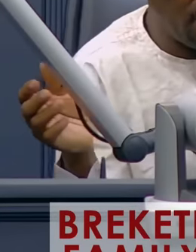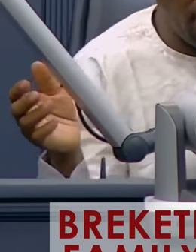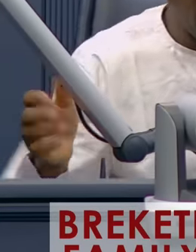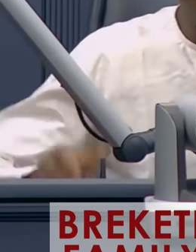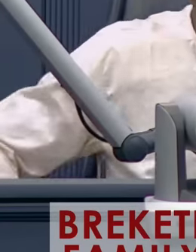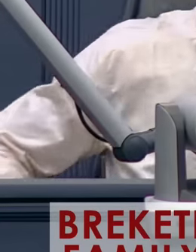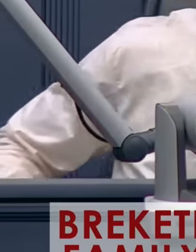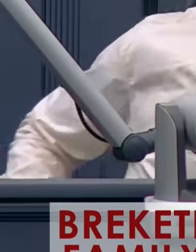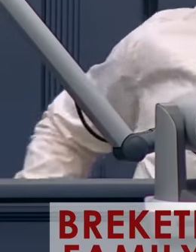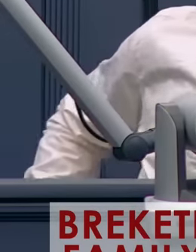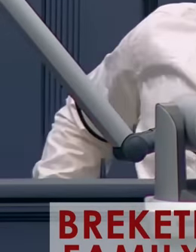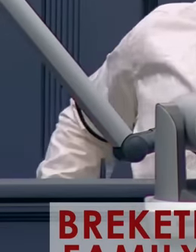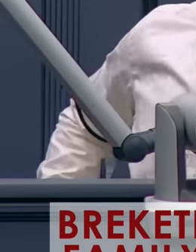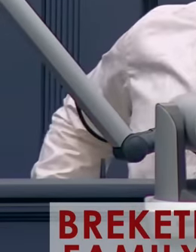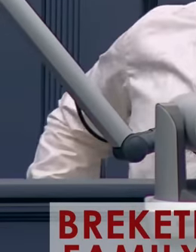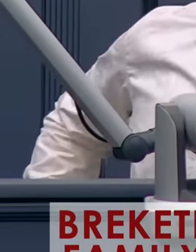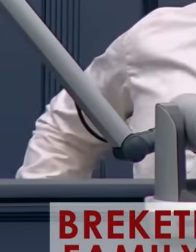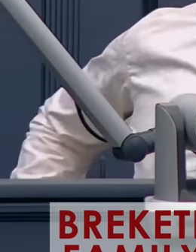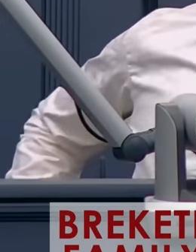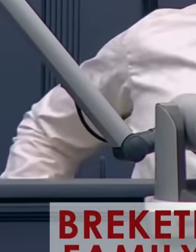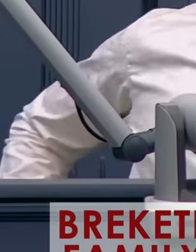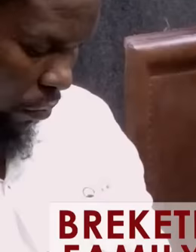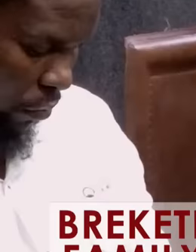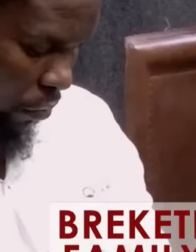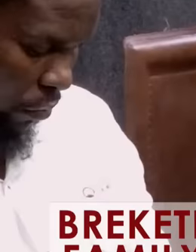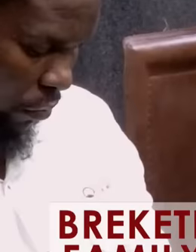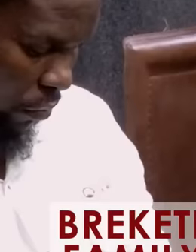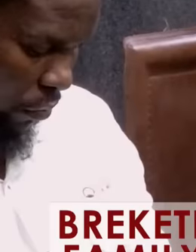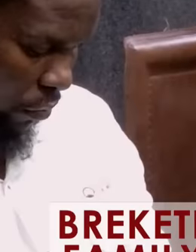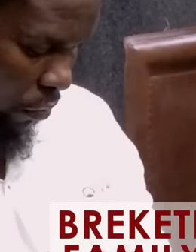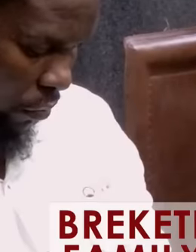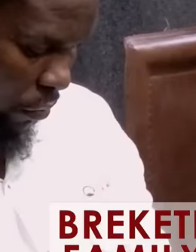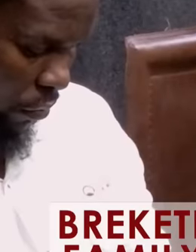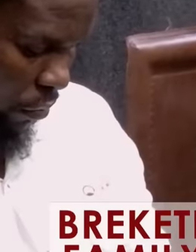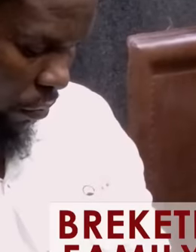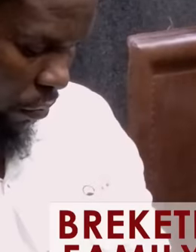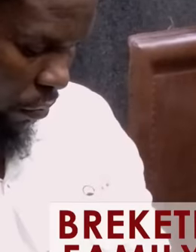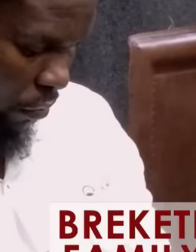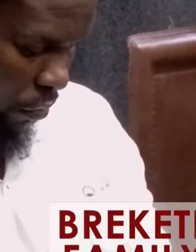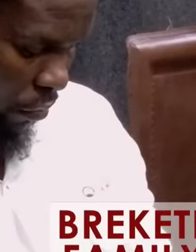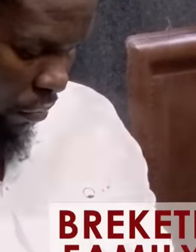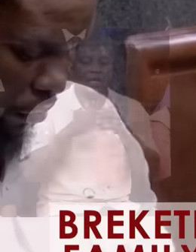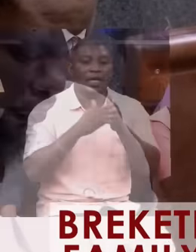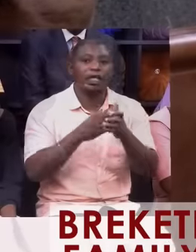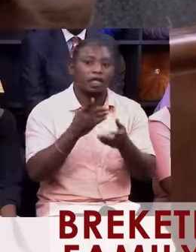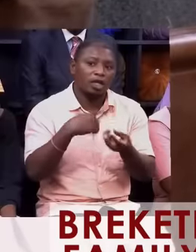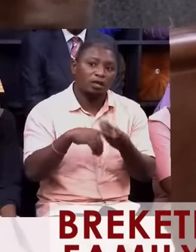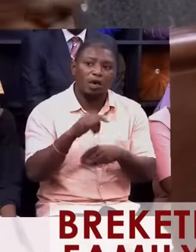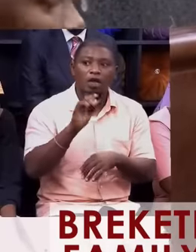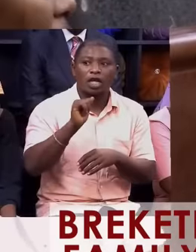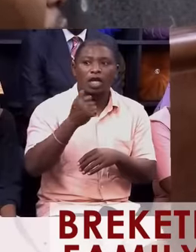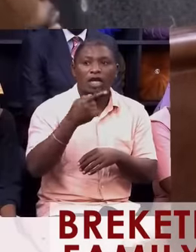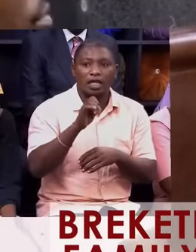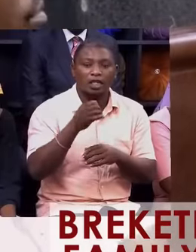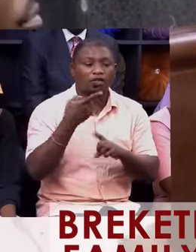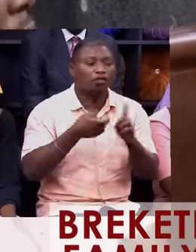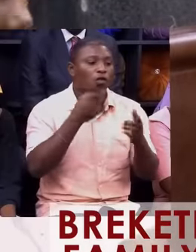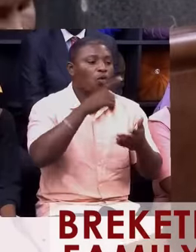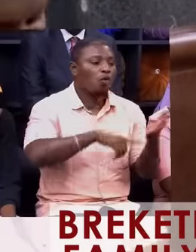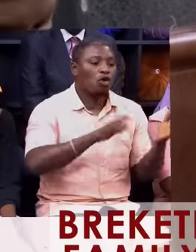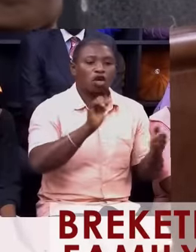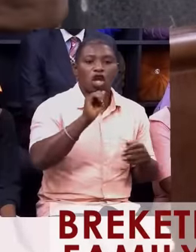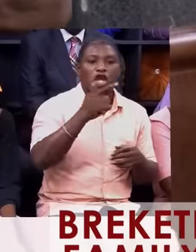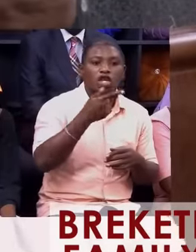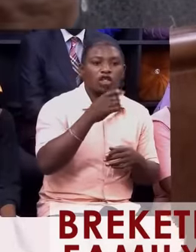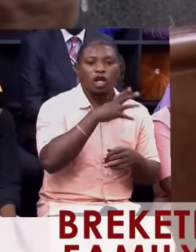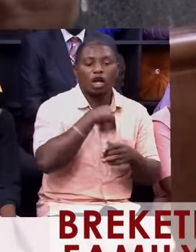you full disclosure then we also need to be guided about the age limit from what age and what age will